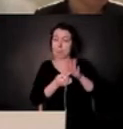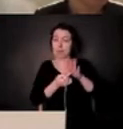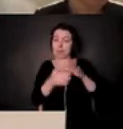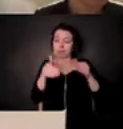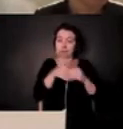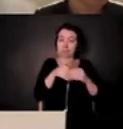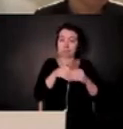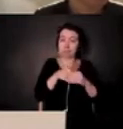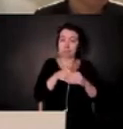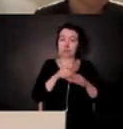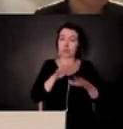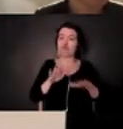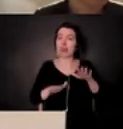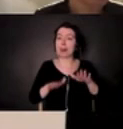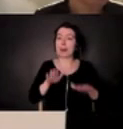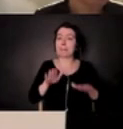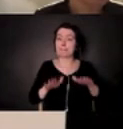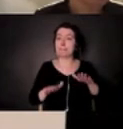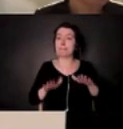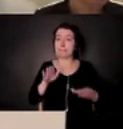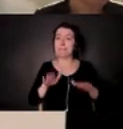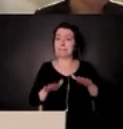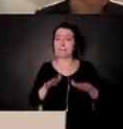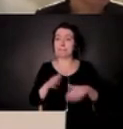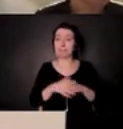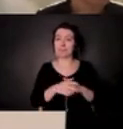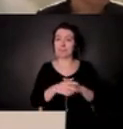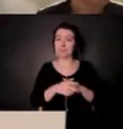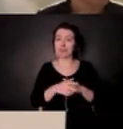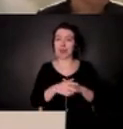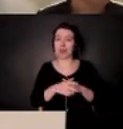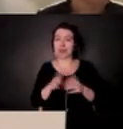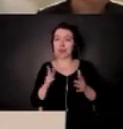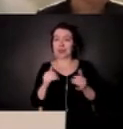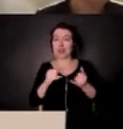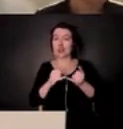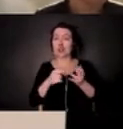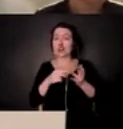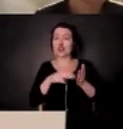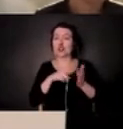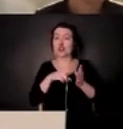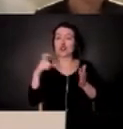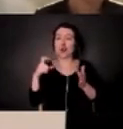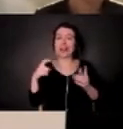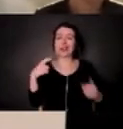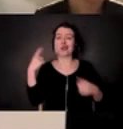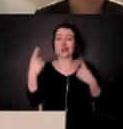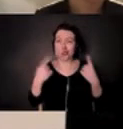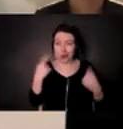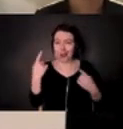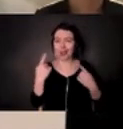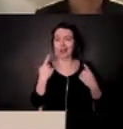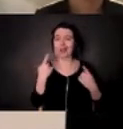how sonic, when I'd say the sonic, and I don't mean like sonic art, I mean like